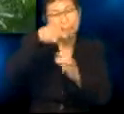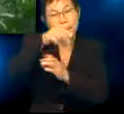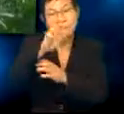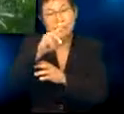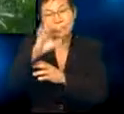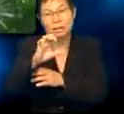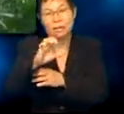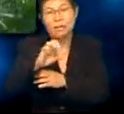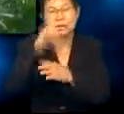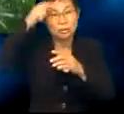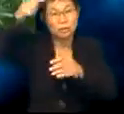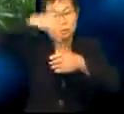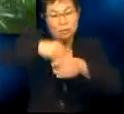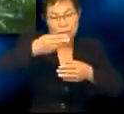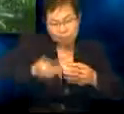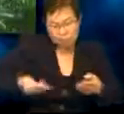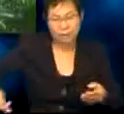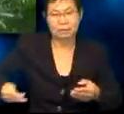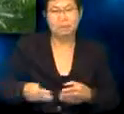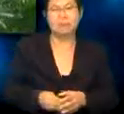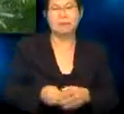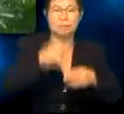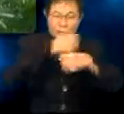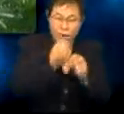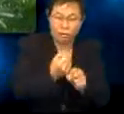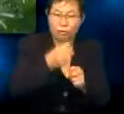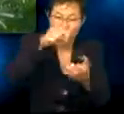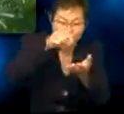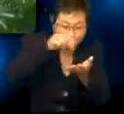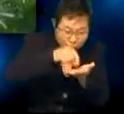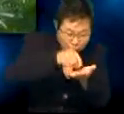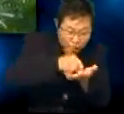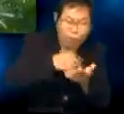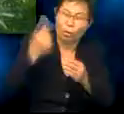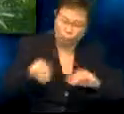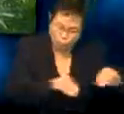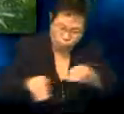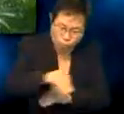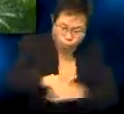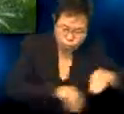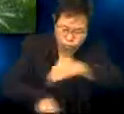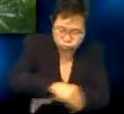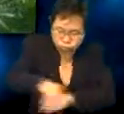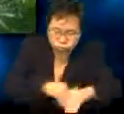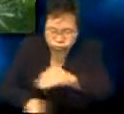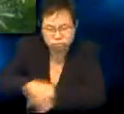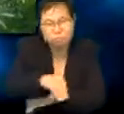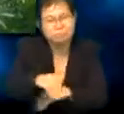It states that matter is made up of particles which are constantly moving in a random